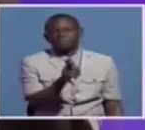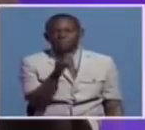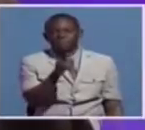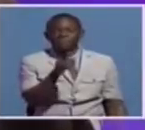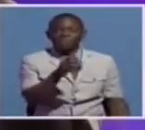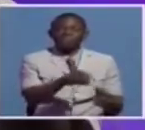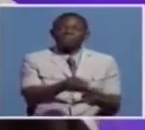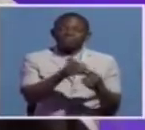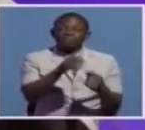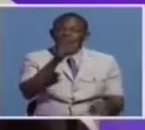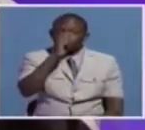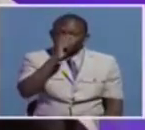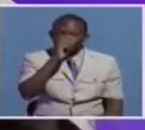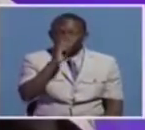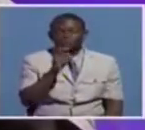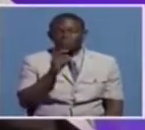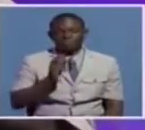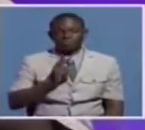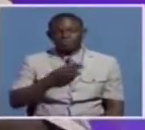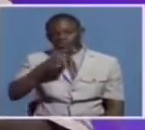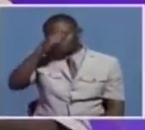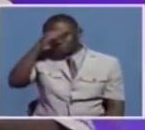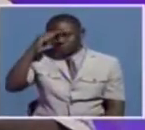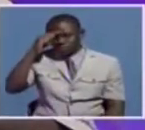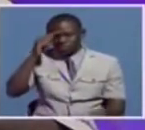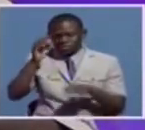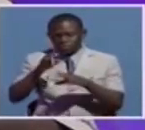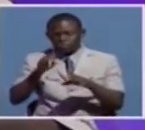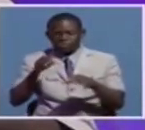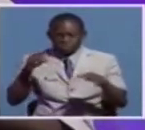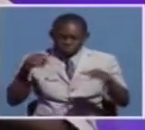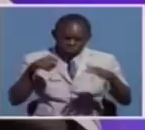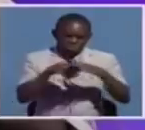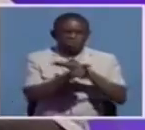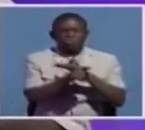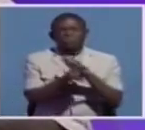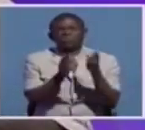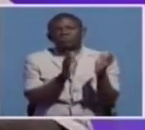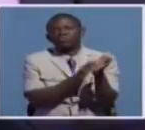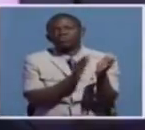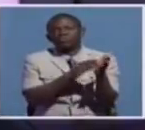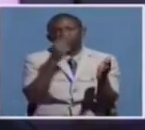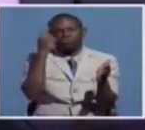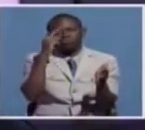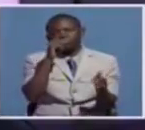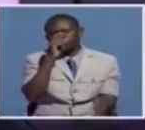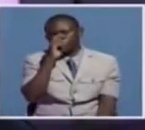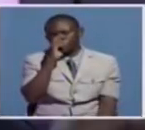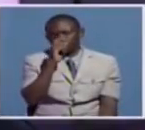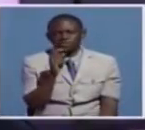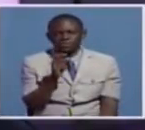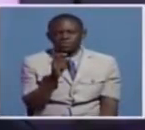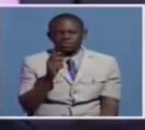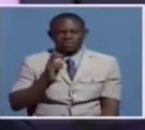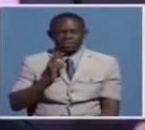kids. So we're now black people coming into white schools. And of course there was the problem of language. We used to speak in